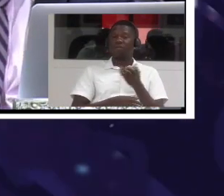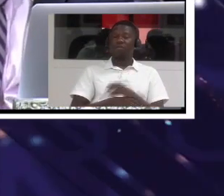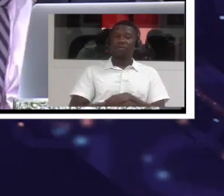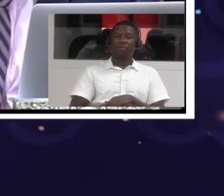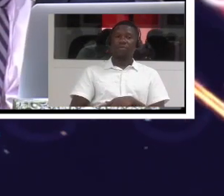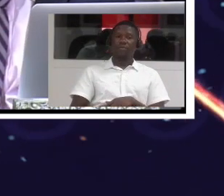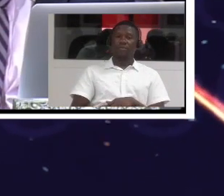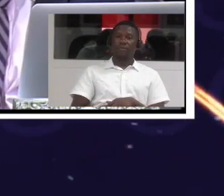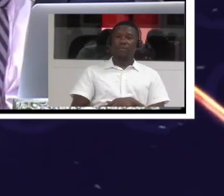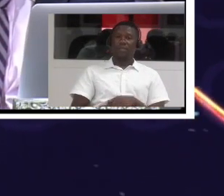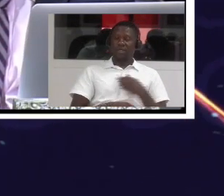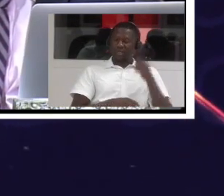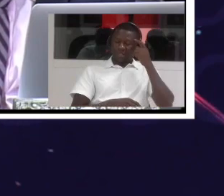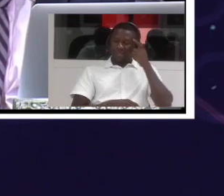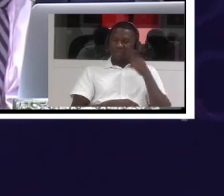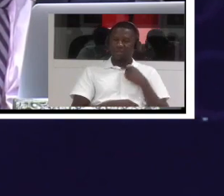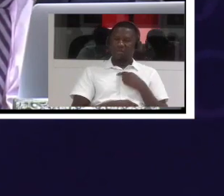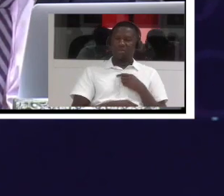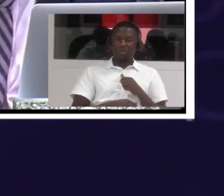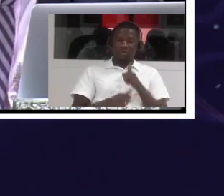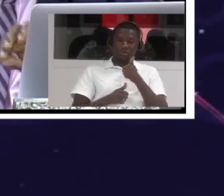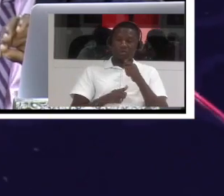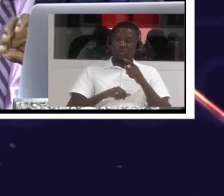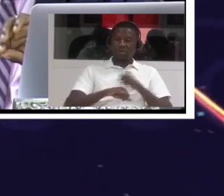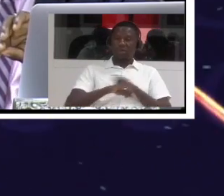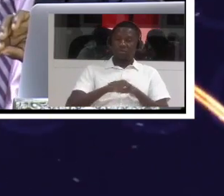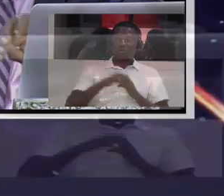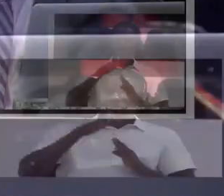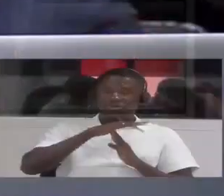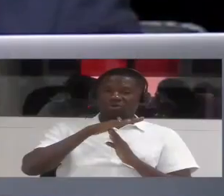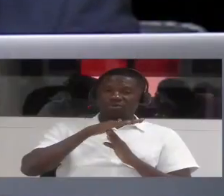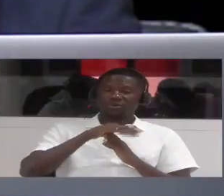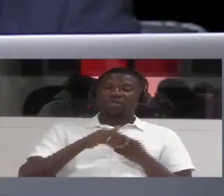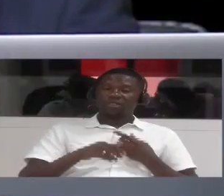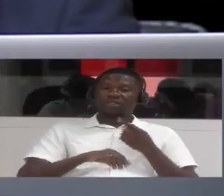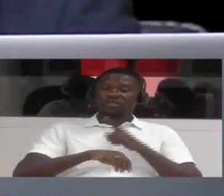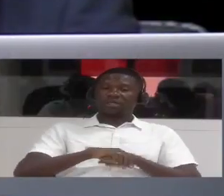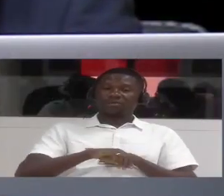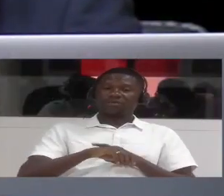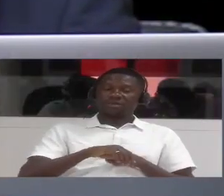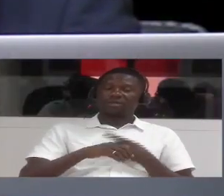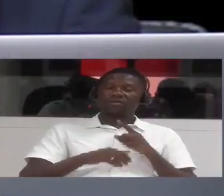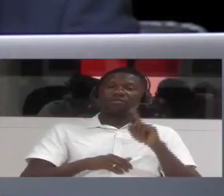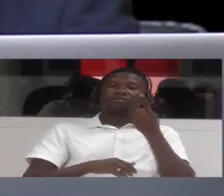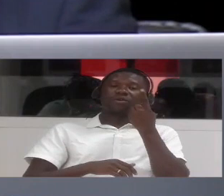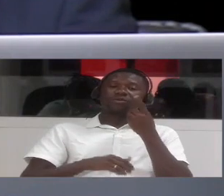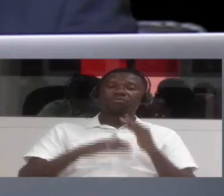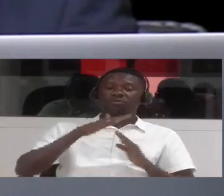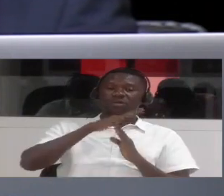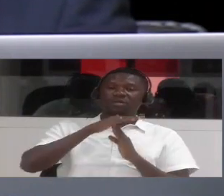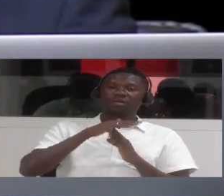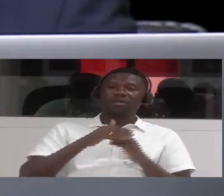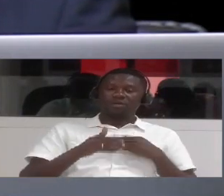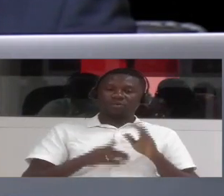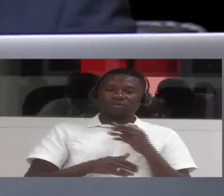I think this is a convenient time to stop. It's time for the lunch, for the first break, and we